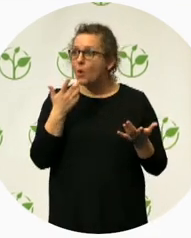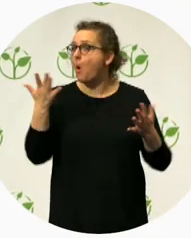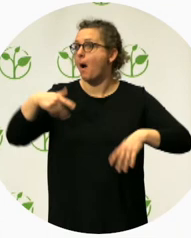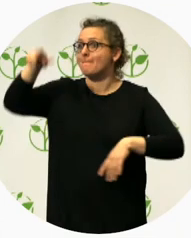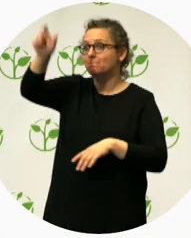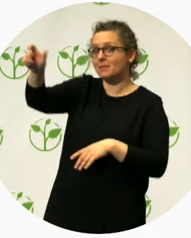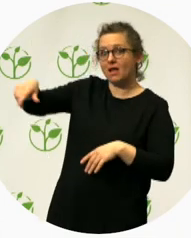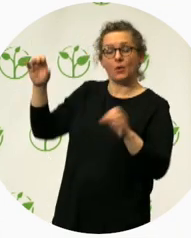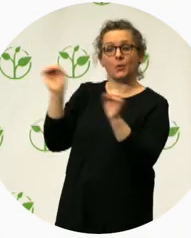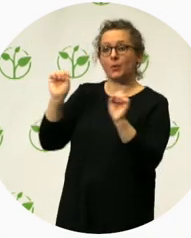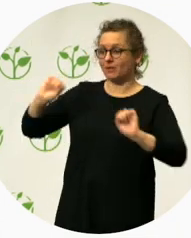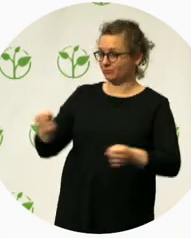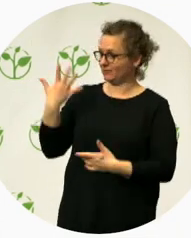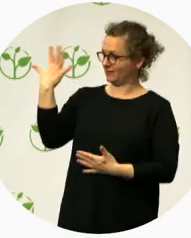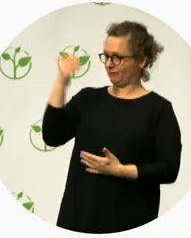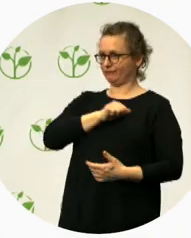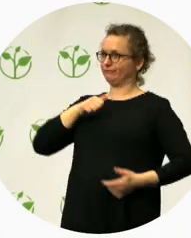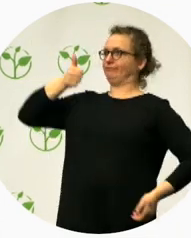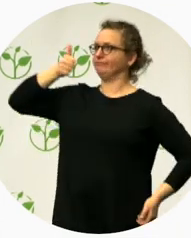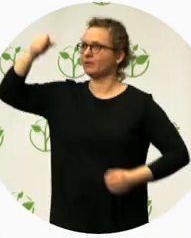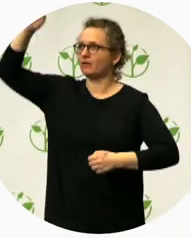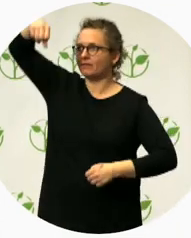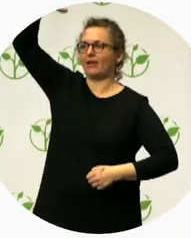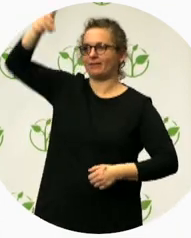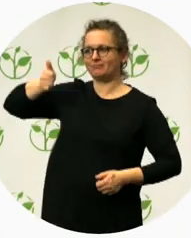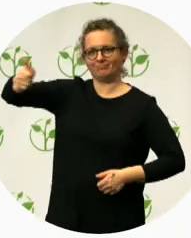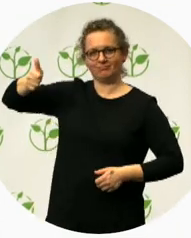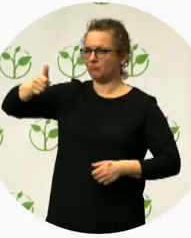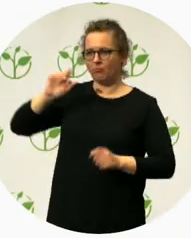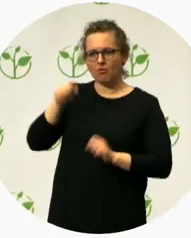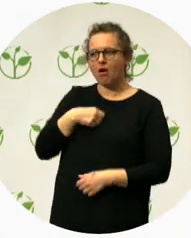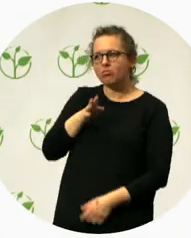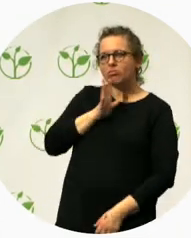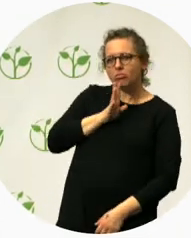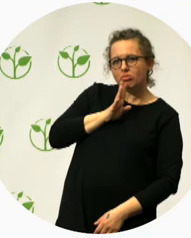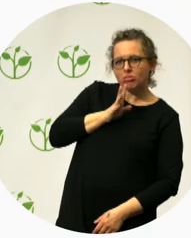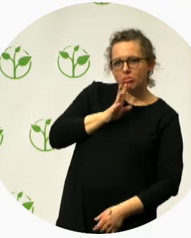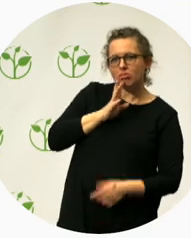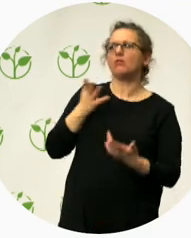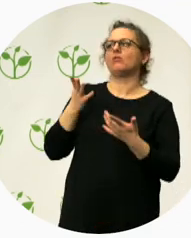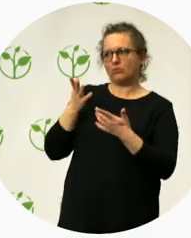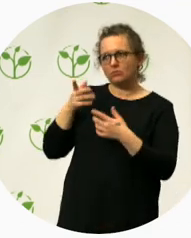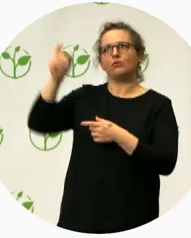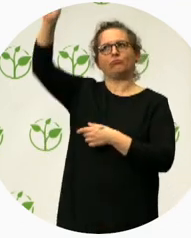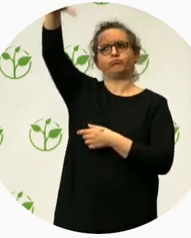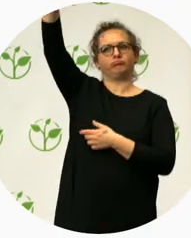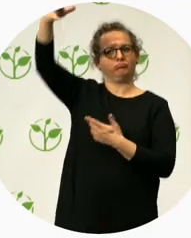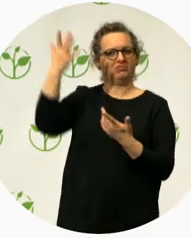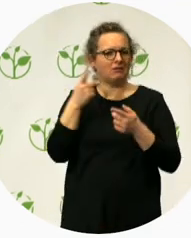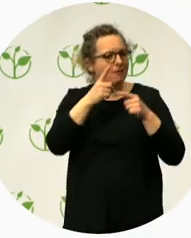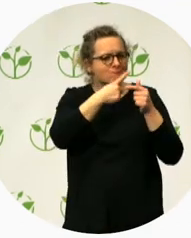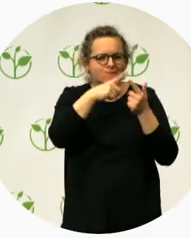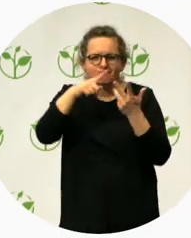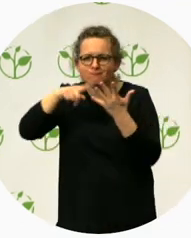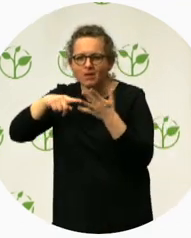lower. We offer a redundancy of input. So our concept of universal design is no longer about